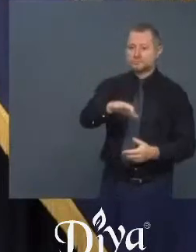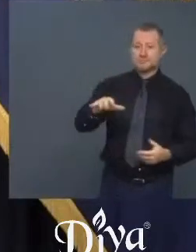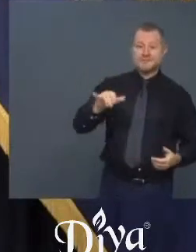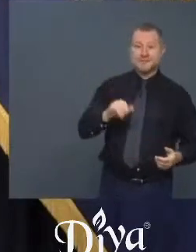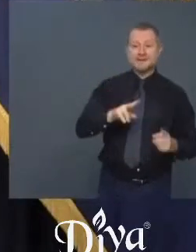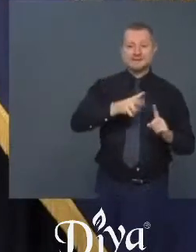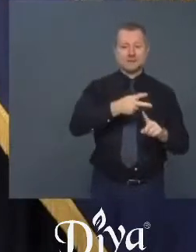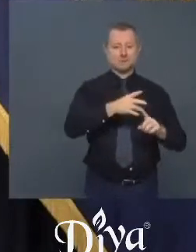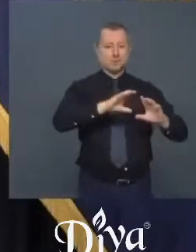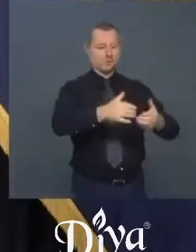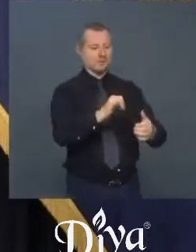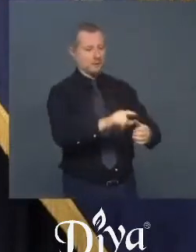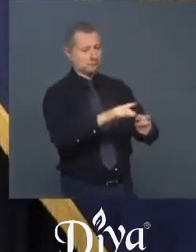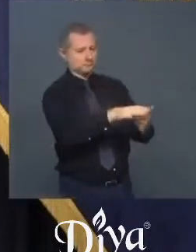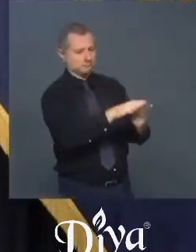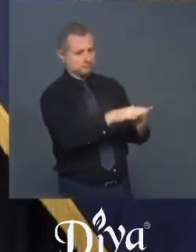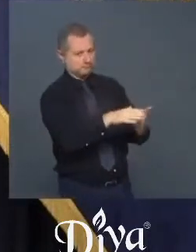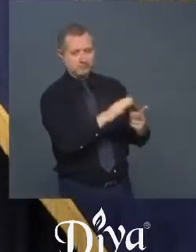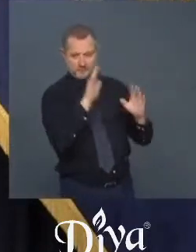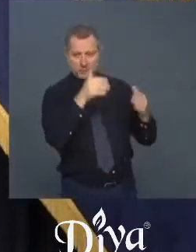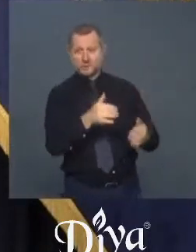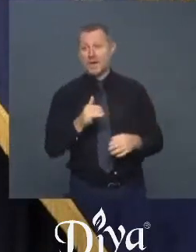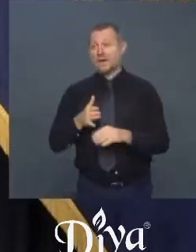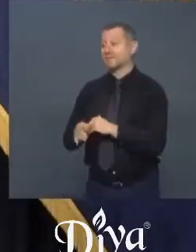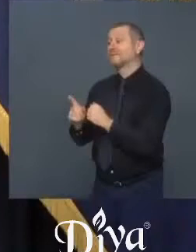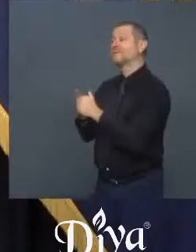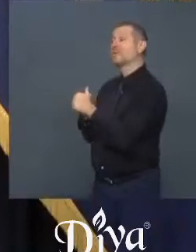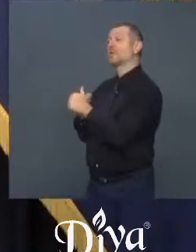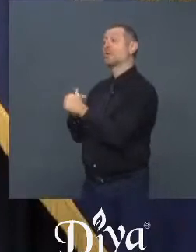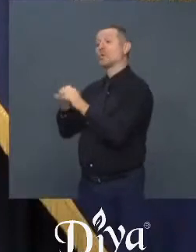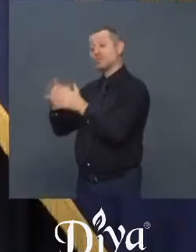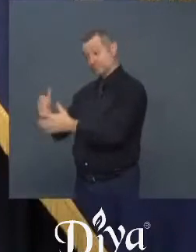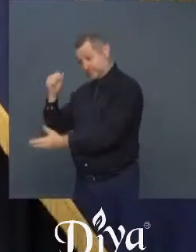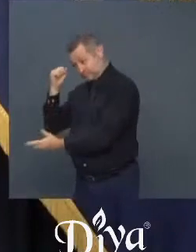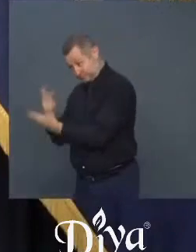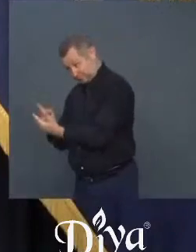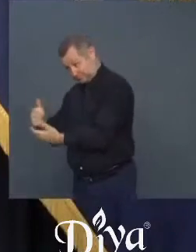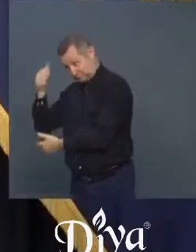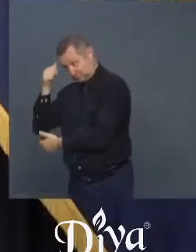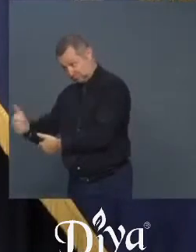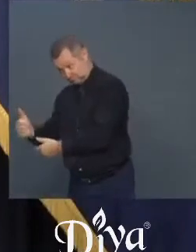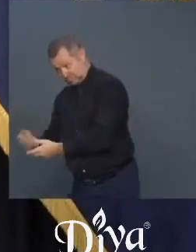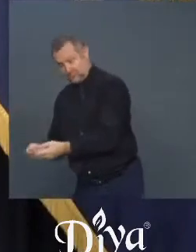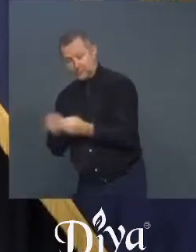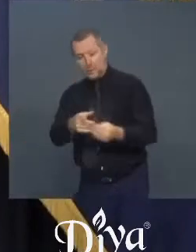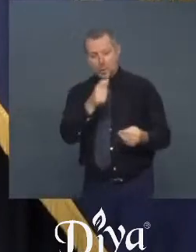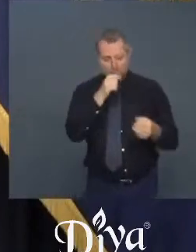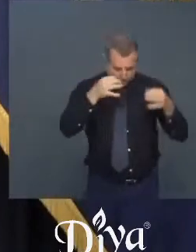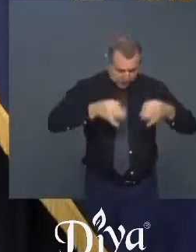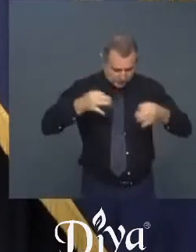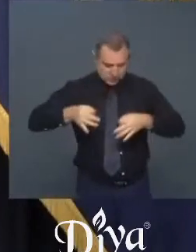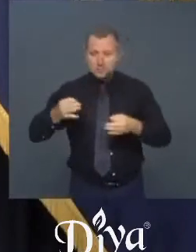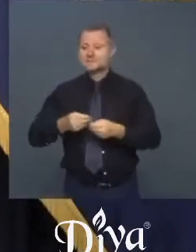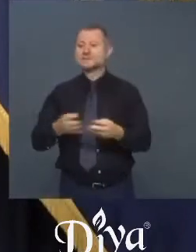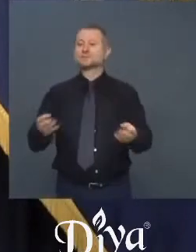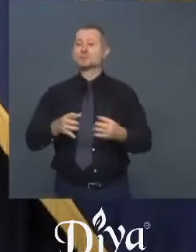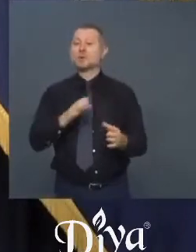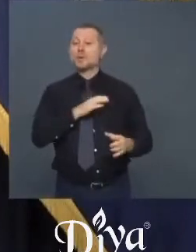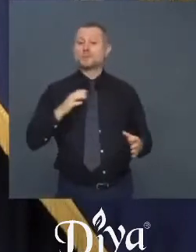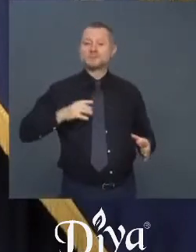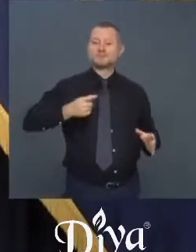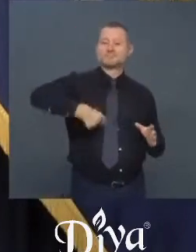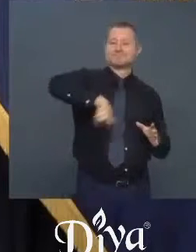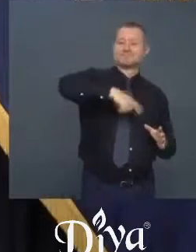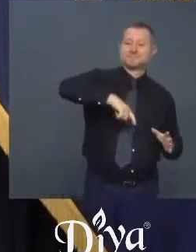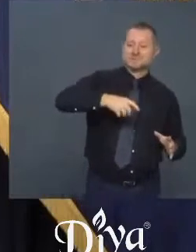acts, we're still going through the issues, and that committee is information, because there are more issues that are coming up, and I